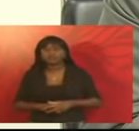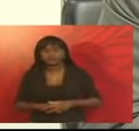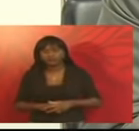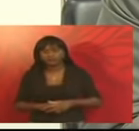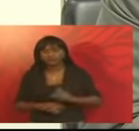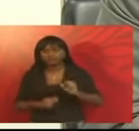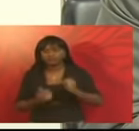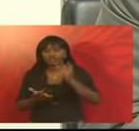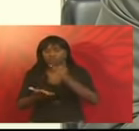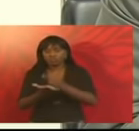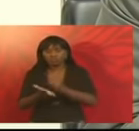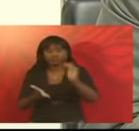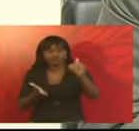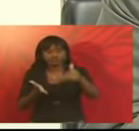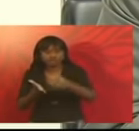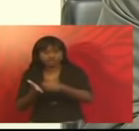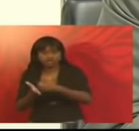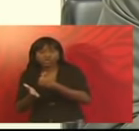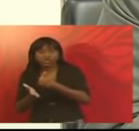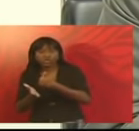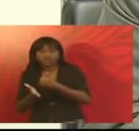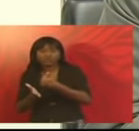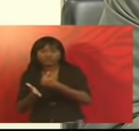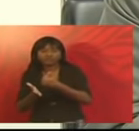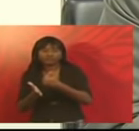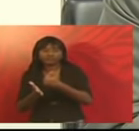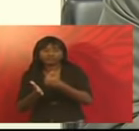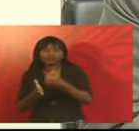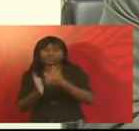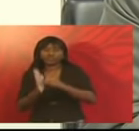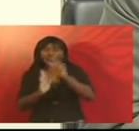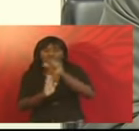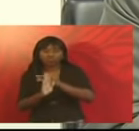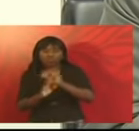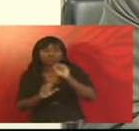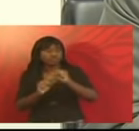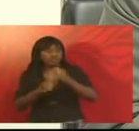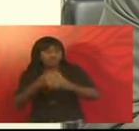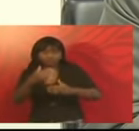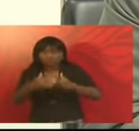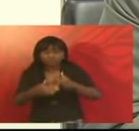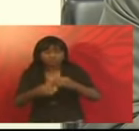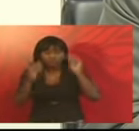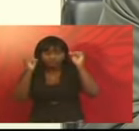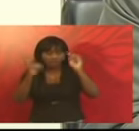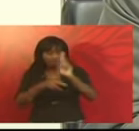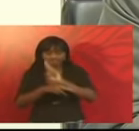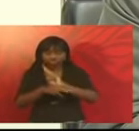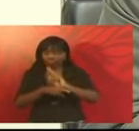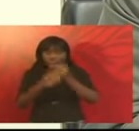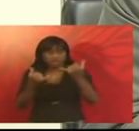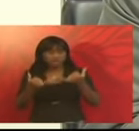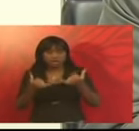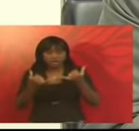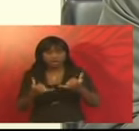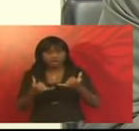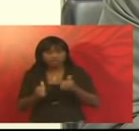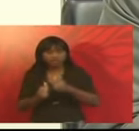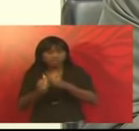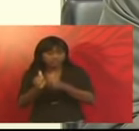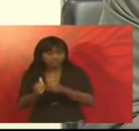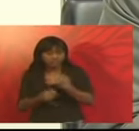a new intervention, and that is the process that the ministry has been using and will continue to use to make new